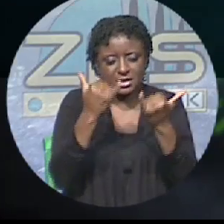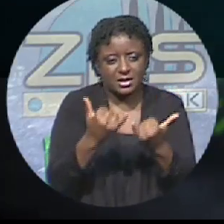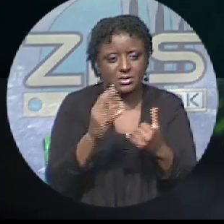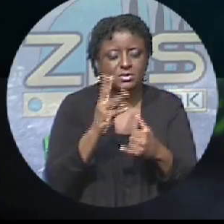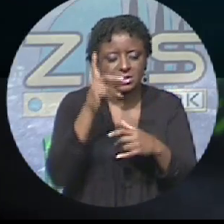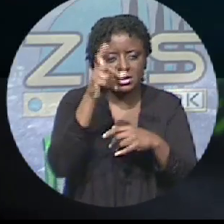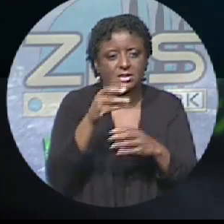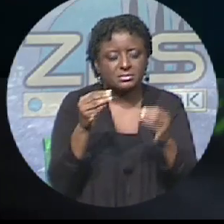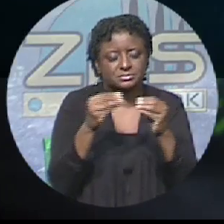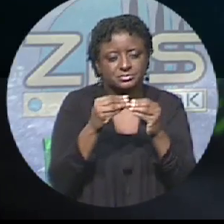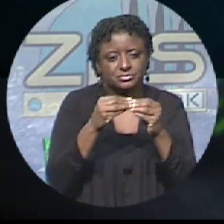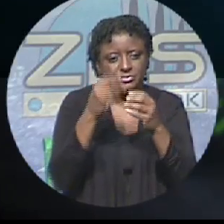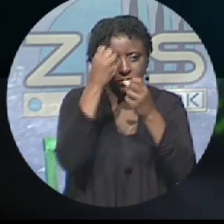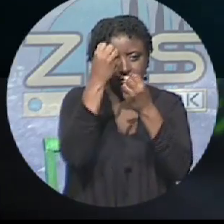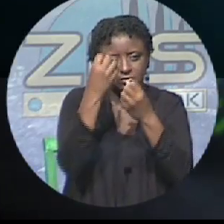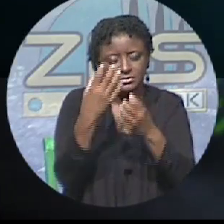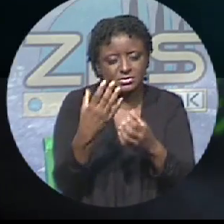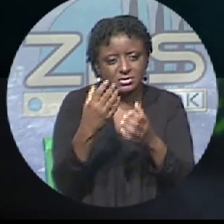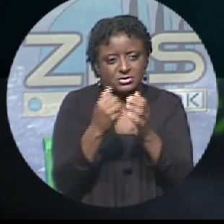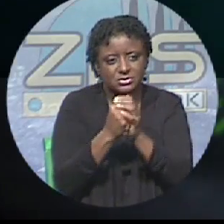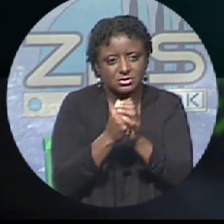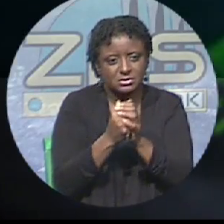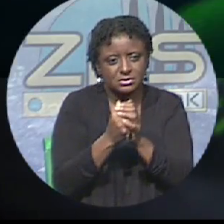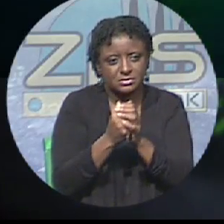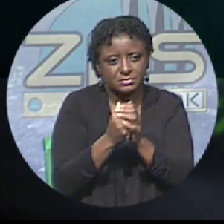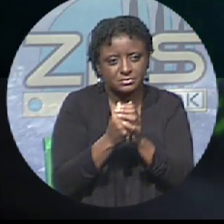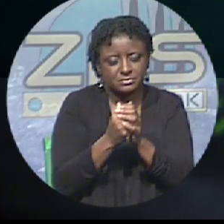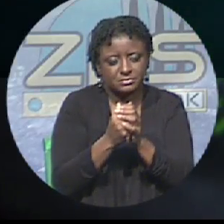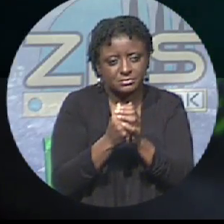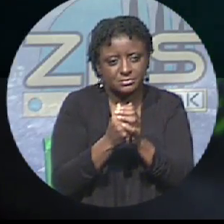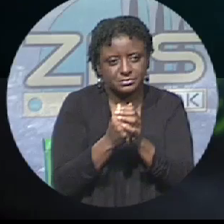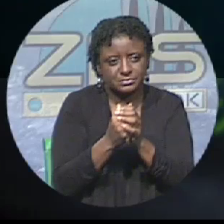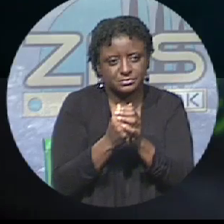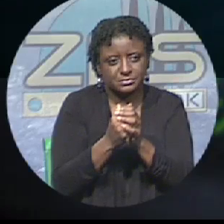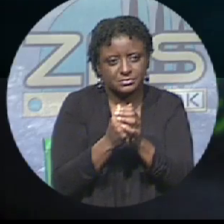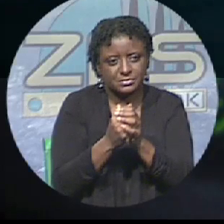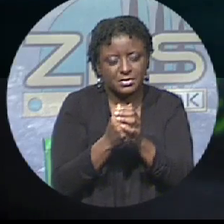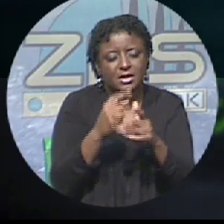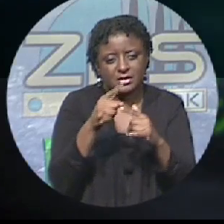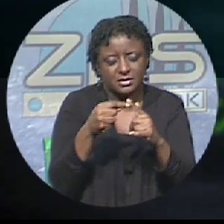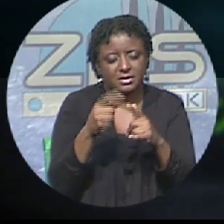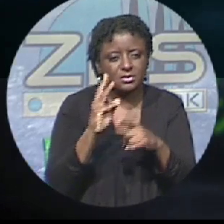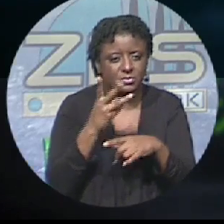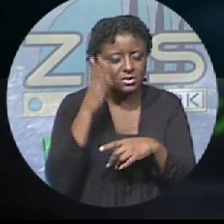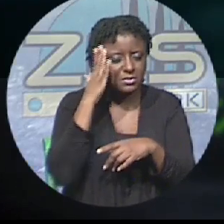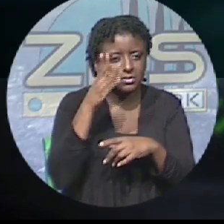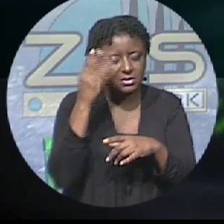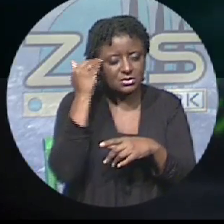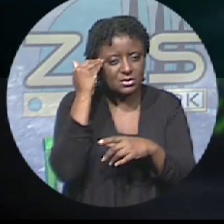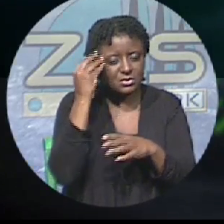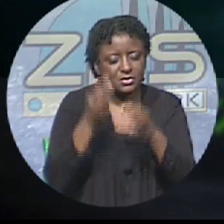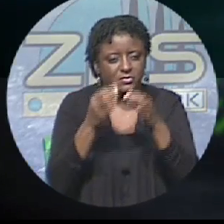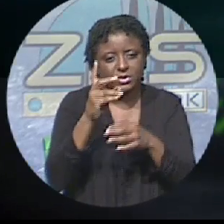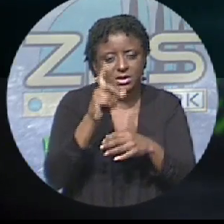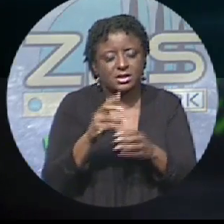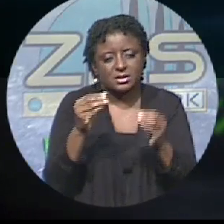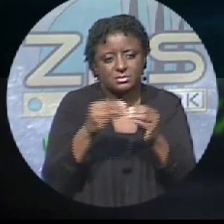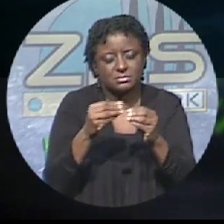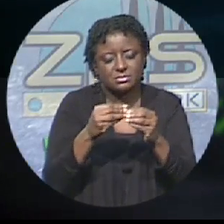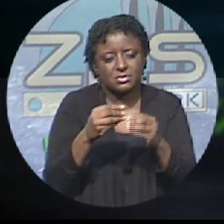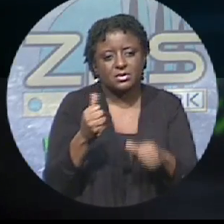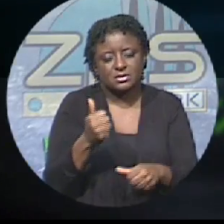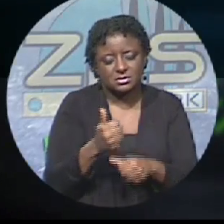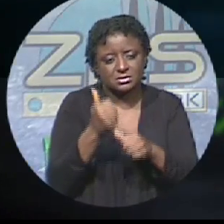in. Then we would know whether or not external assistance would be needed. But CARELAC is on standby. In addition to